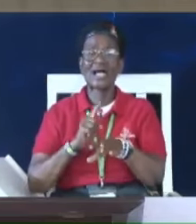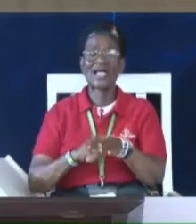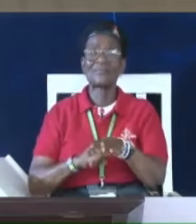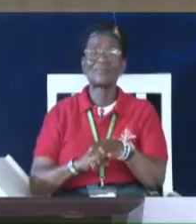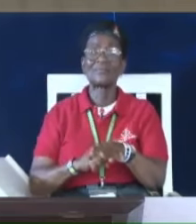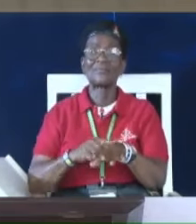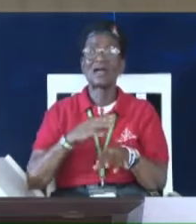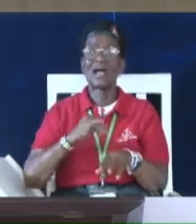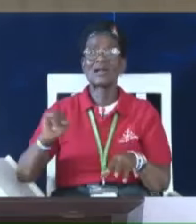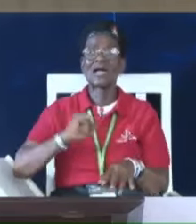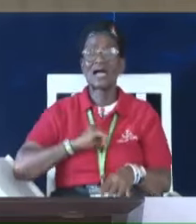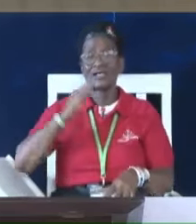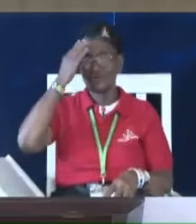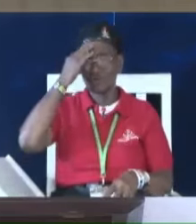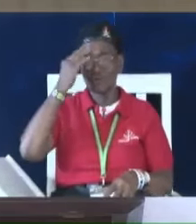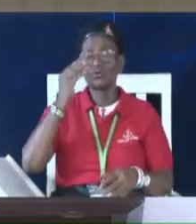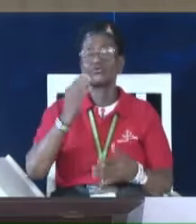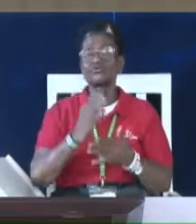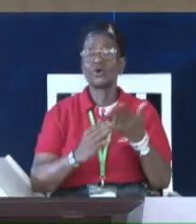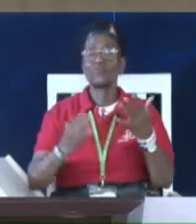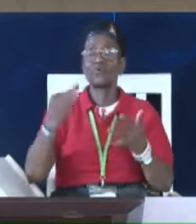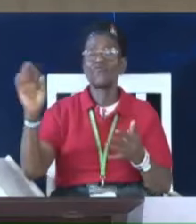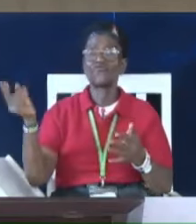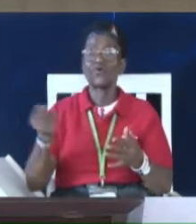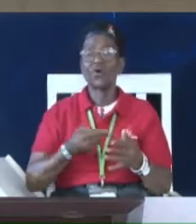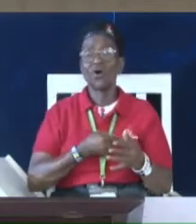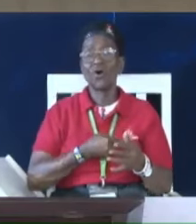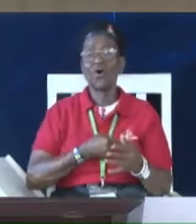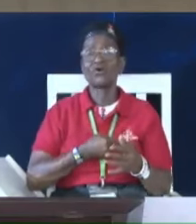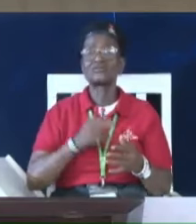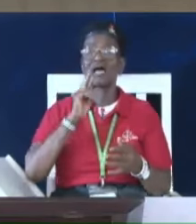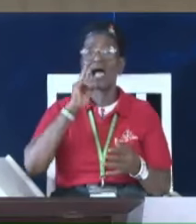And I know quite a few of us,